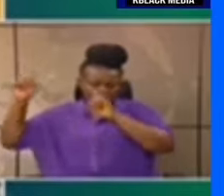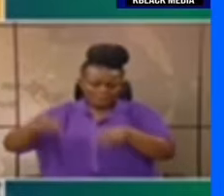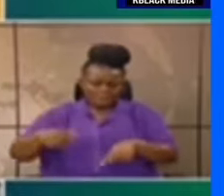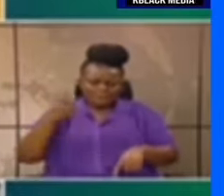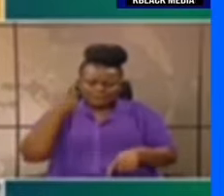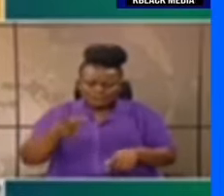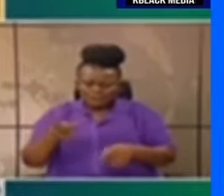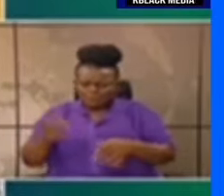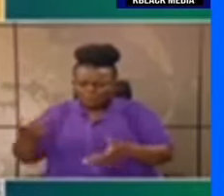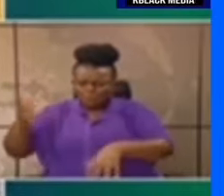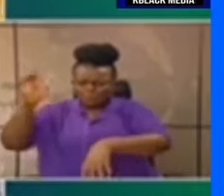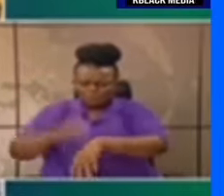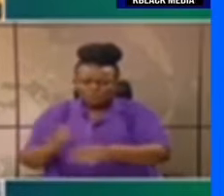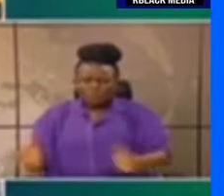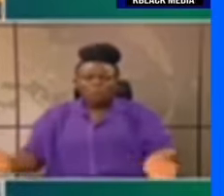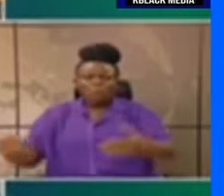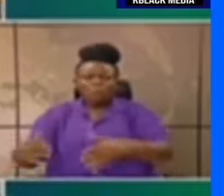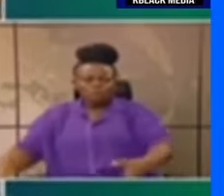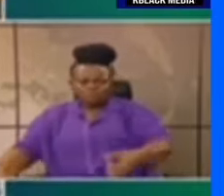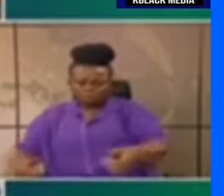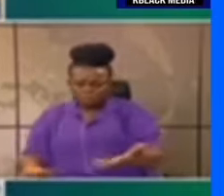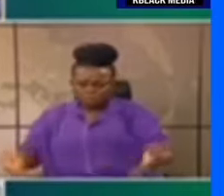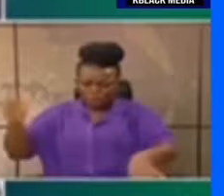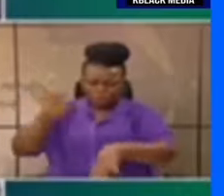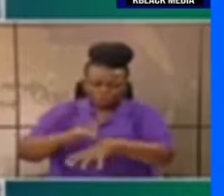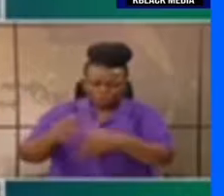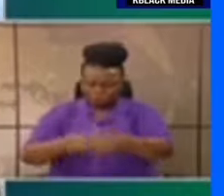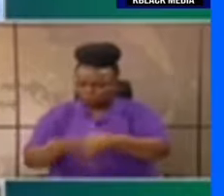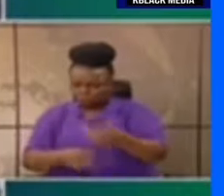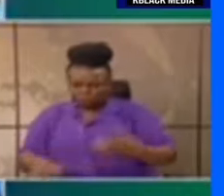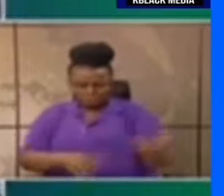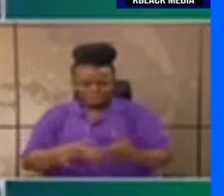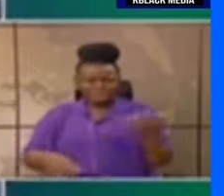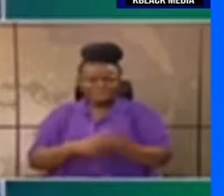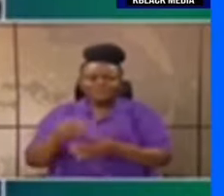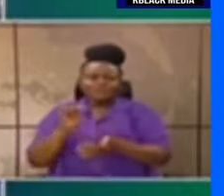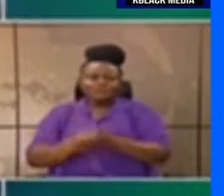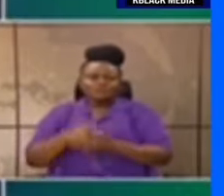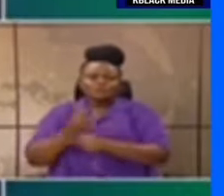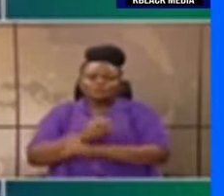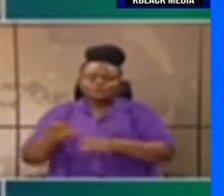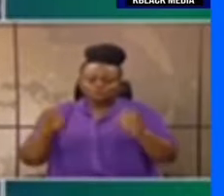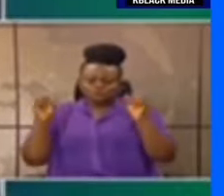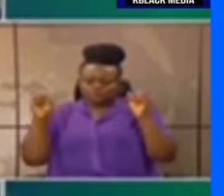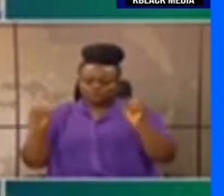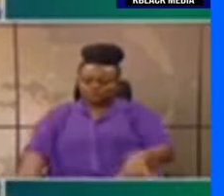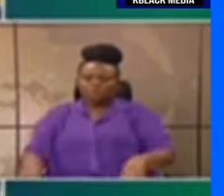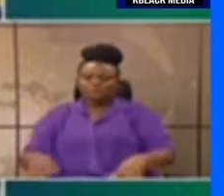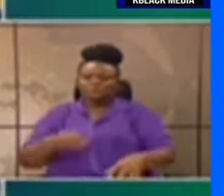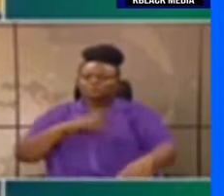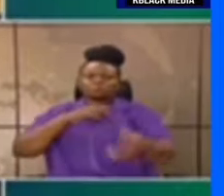or Kampa with a year barrel, a different one, or Kapi, what took you in the Manima, and then a man almost died, if you are only you be about Kamata,